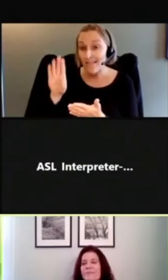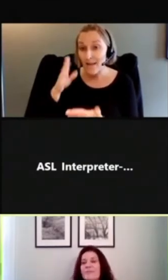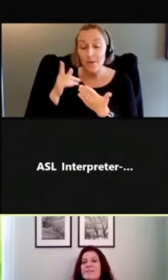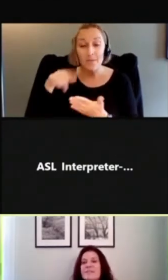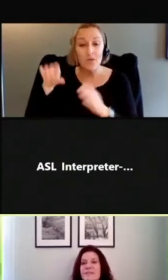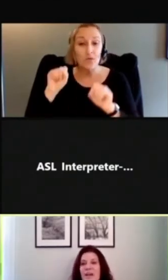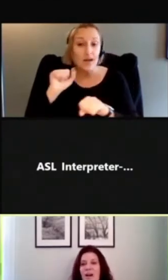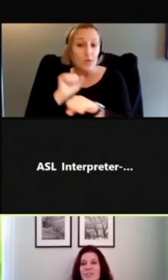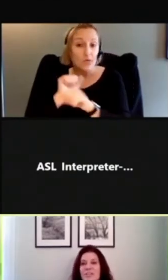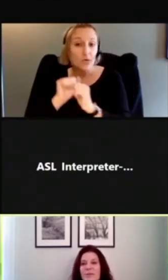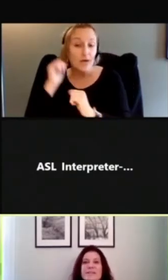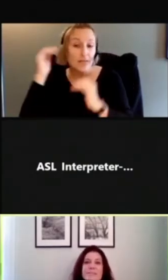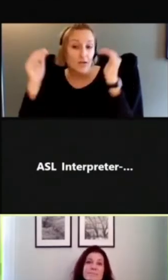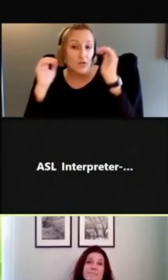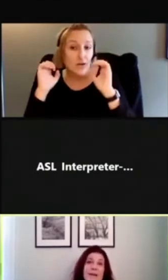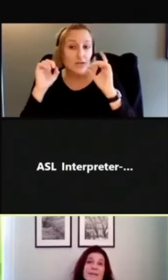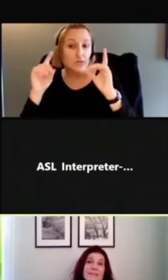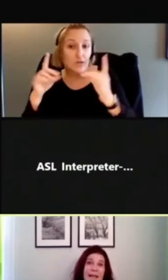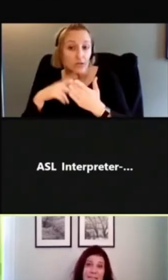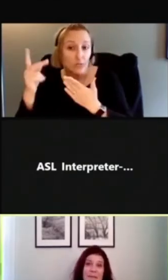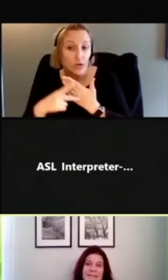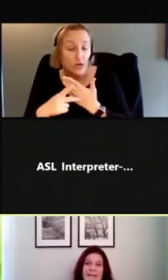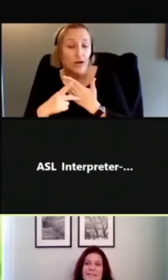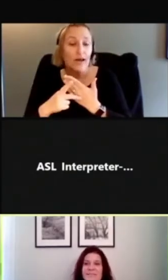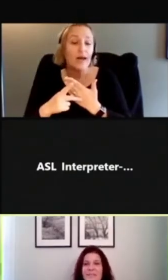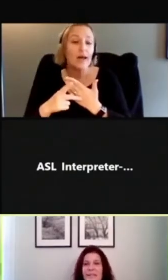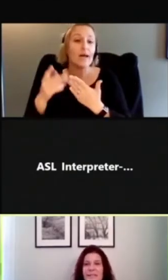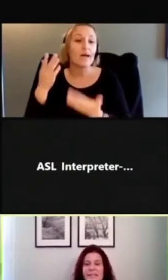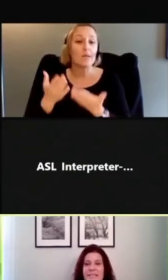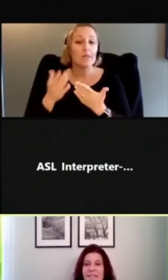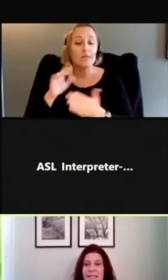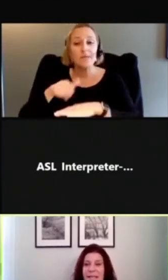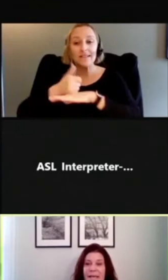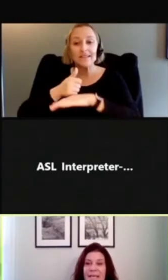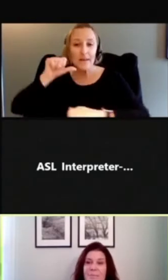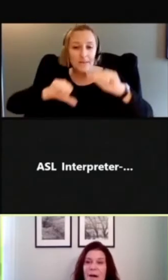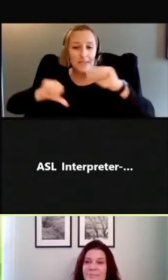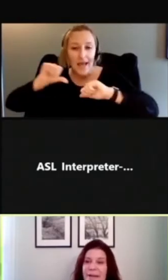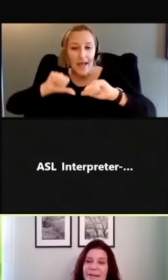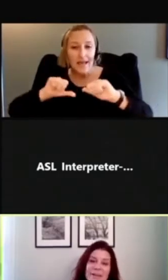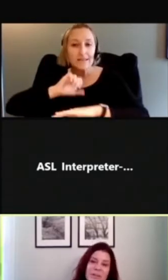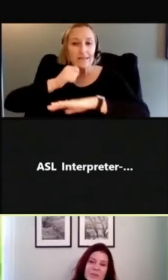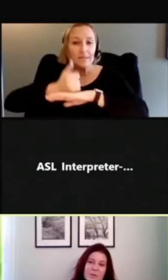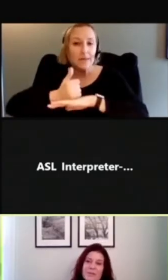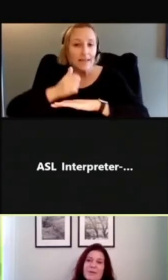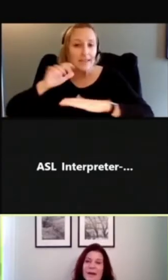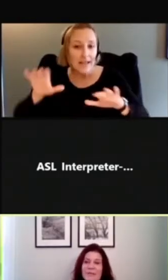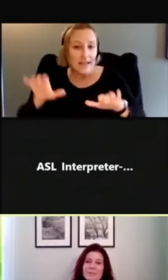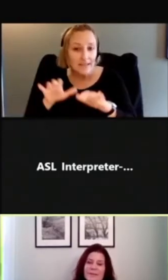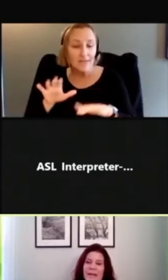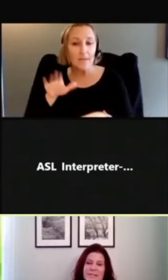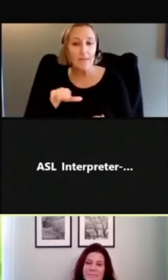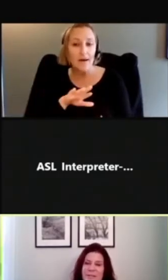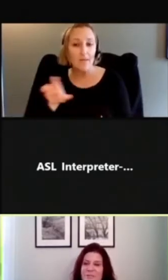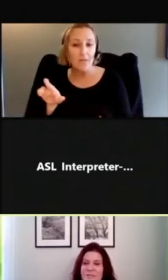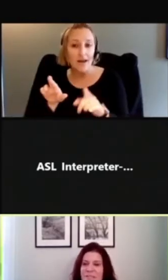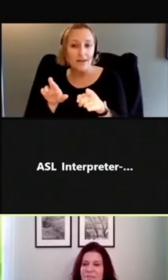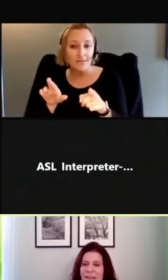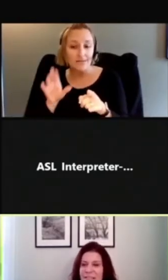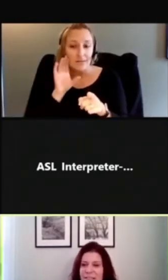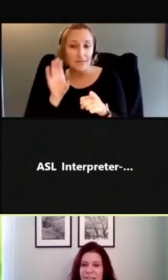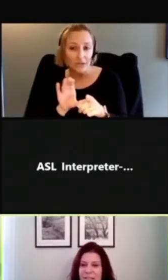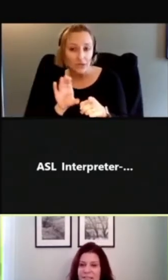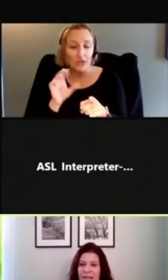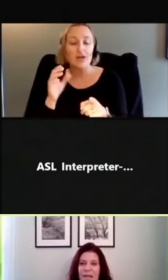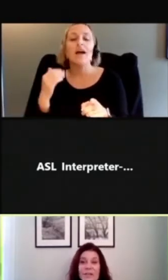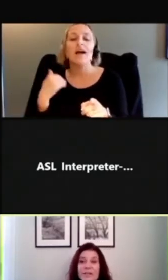education program, for instance, on doing a science-based activity like this? In the bottom right, and I'll show you throughout this, we have lots of pictures of the